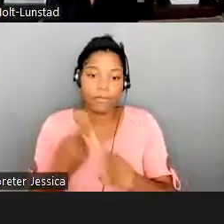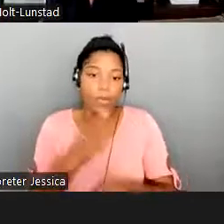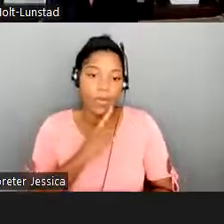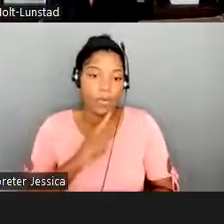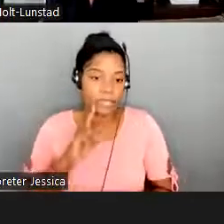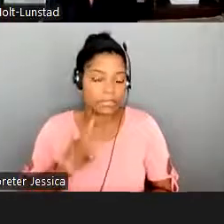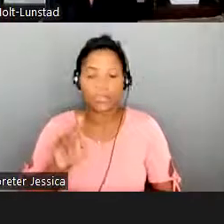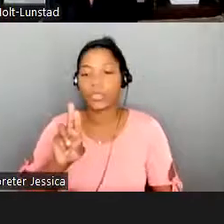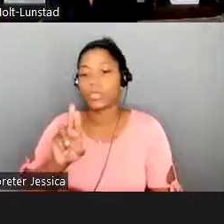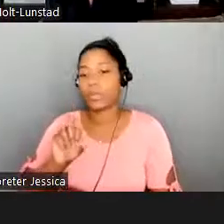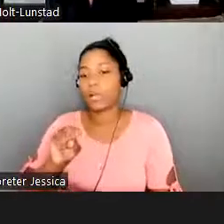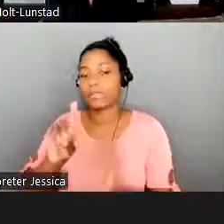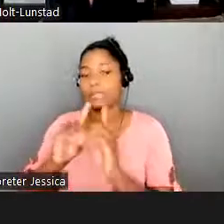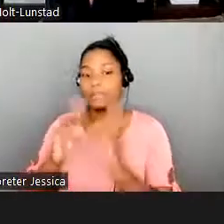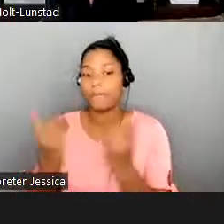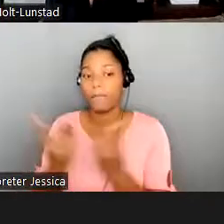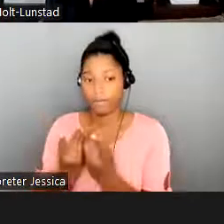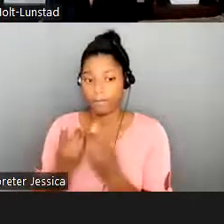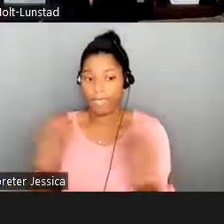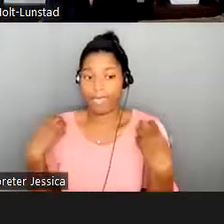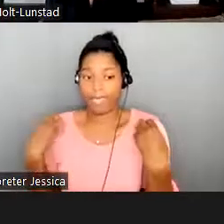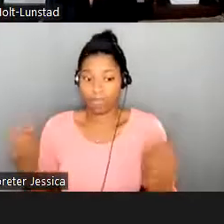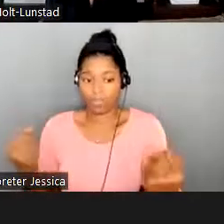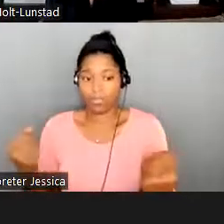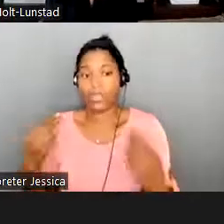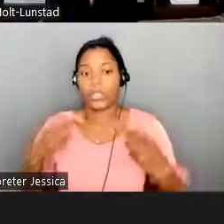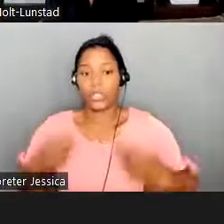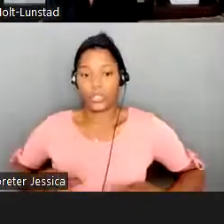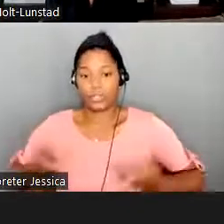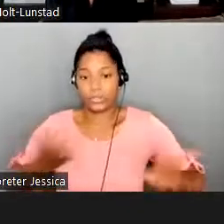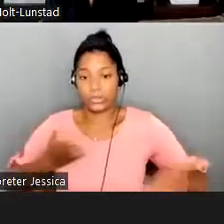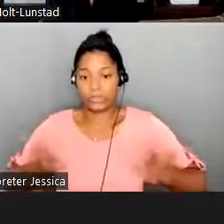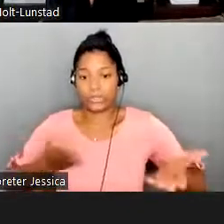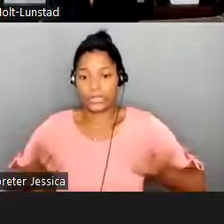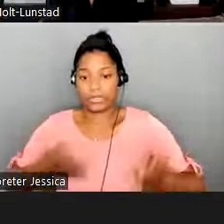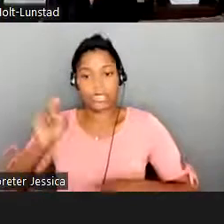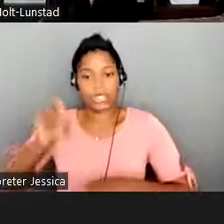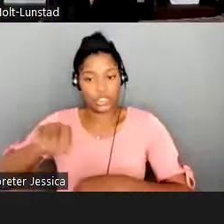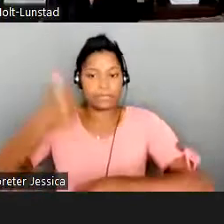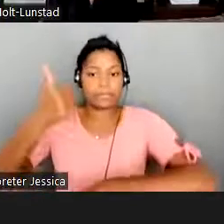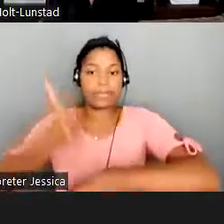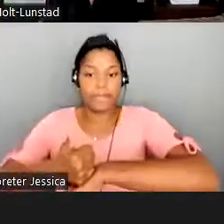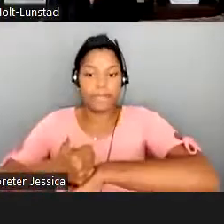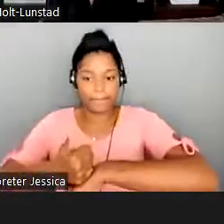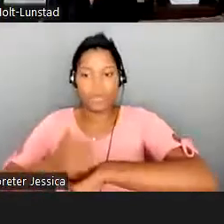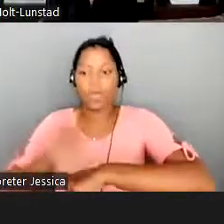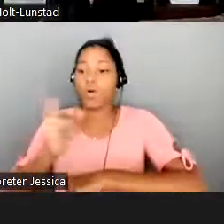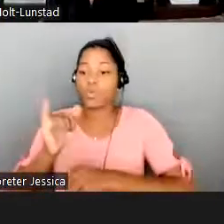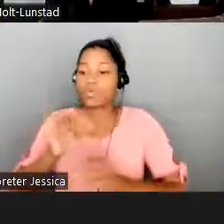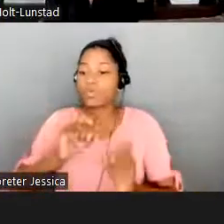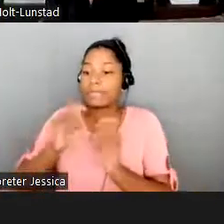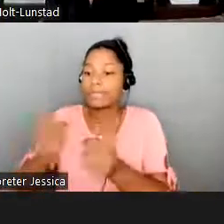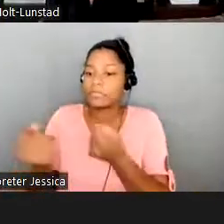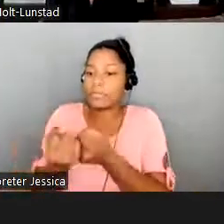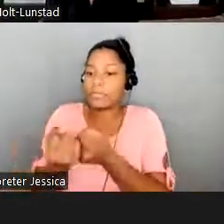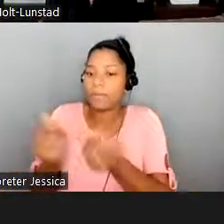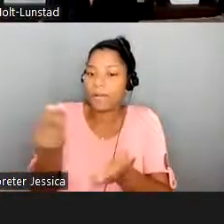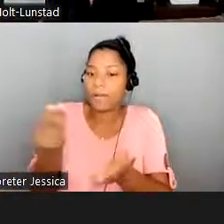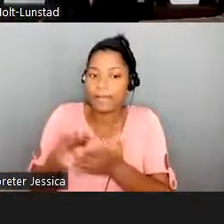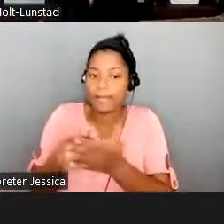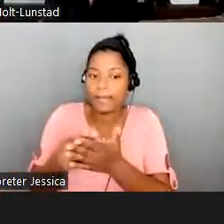and Human Services should establish and fund a national resource center to centralize evidence,